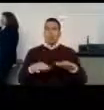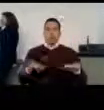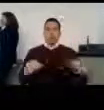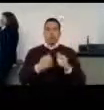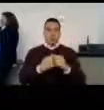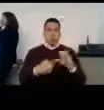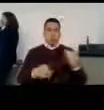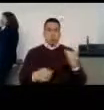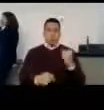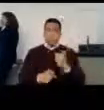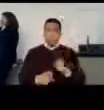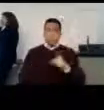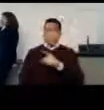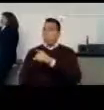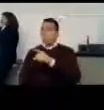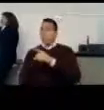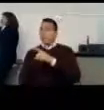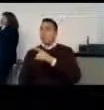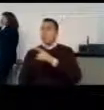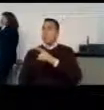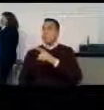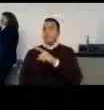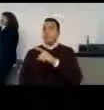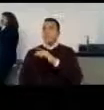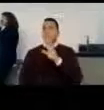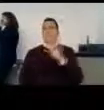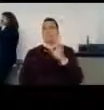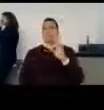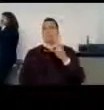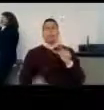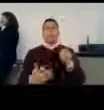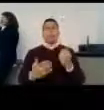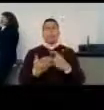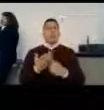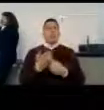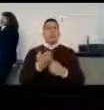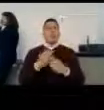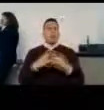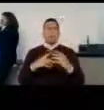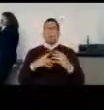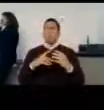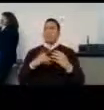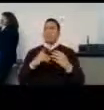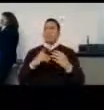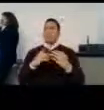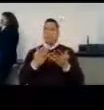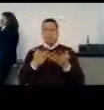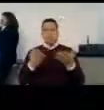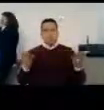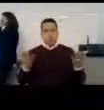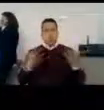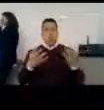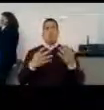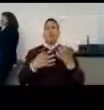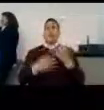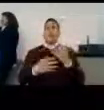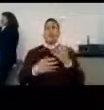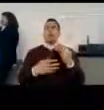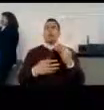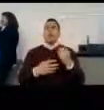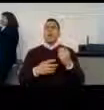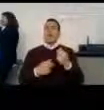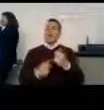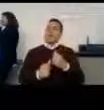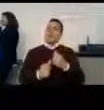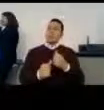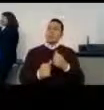with a disability. Yes? Yeah. And so I want to talk about you today and self-care.